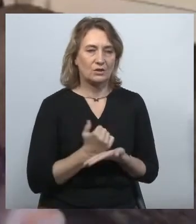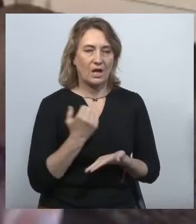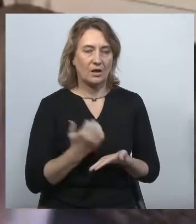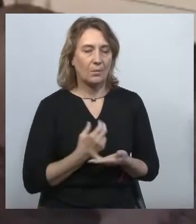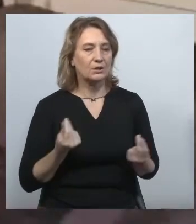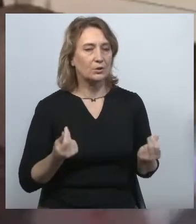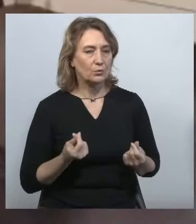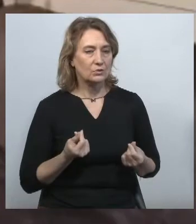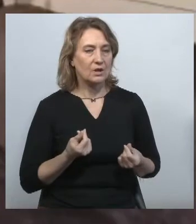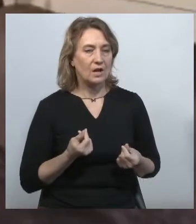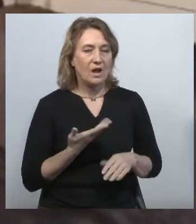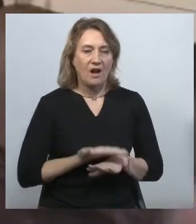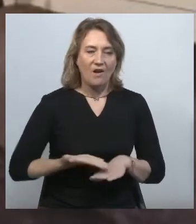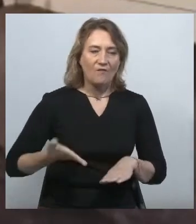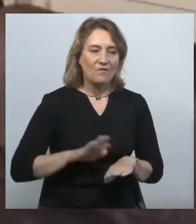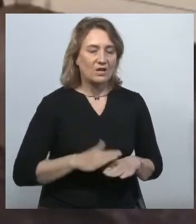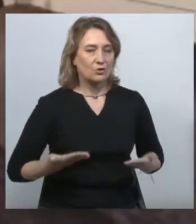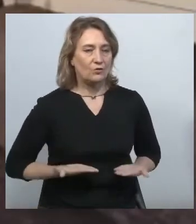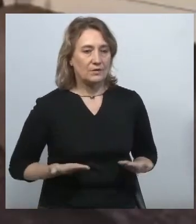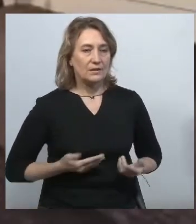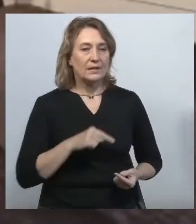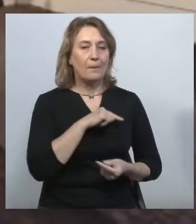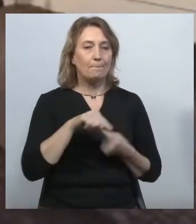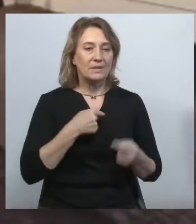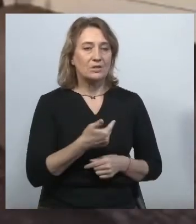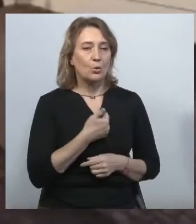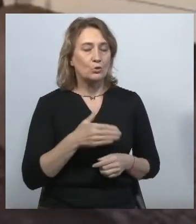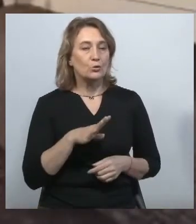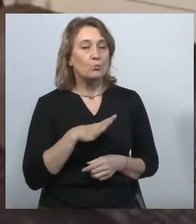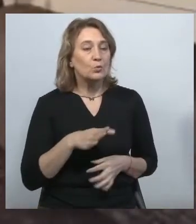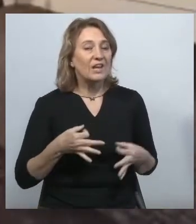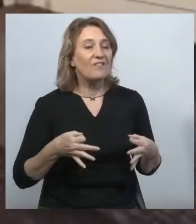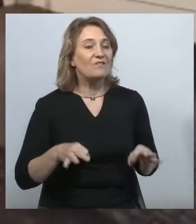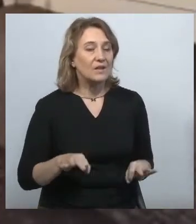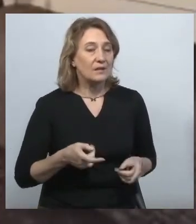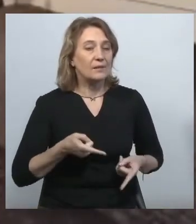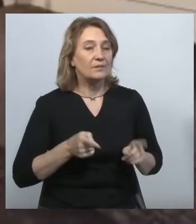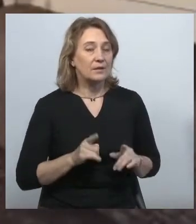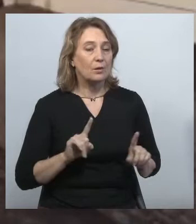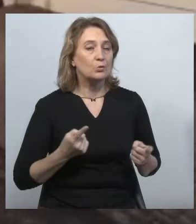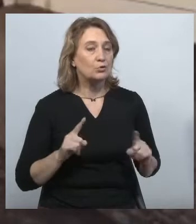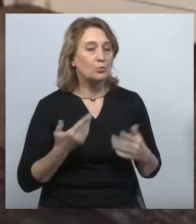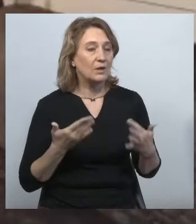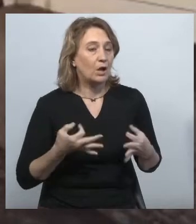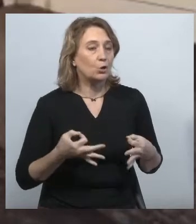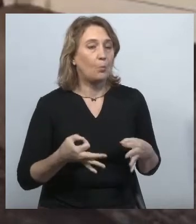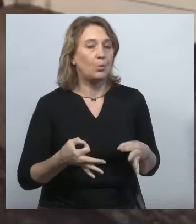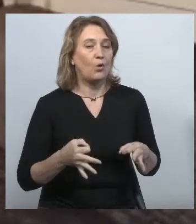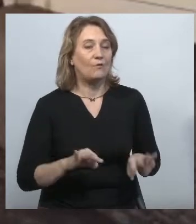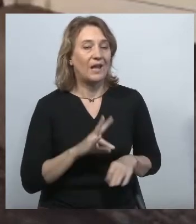businesses like to be free. Of course they do. Why should they voluntarily regulate if they don't have